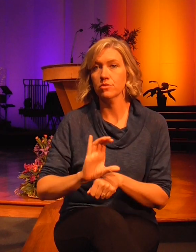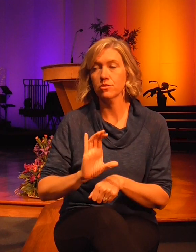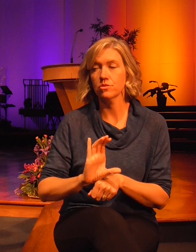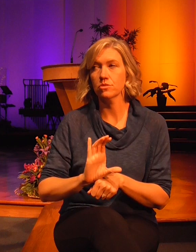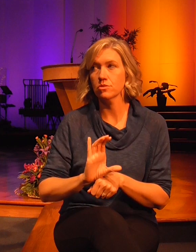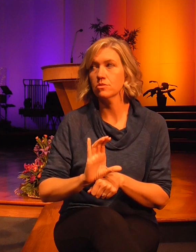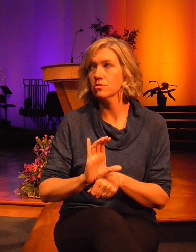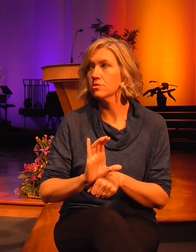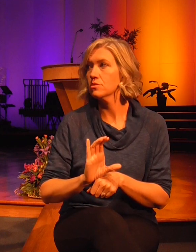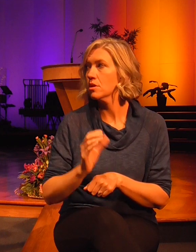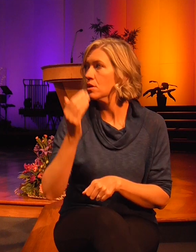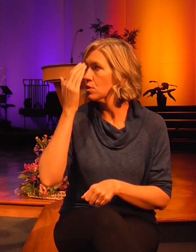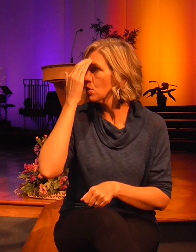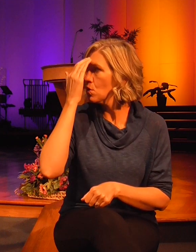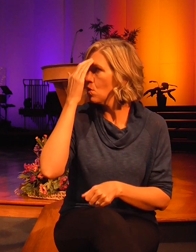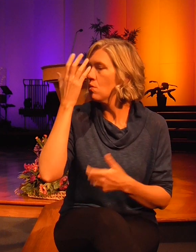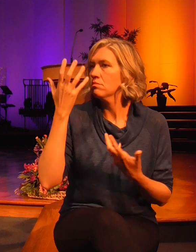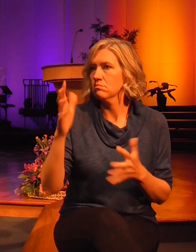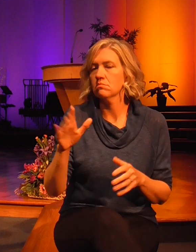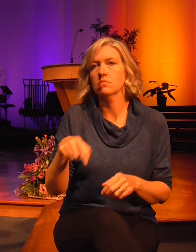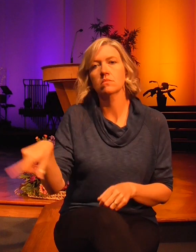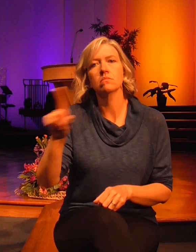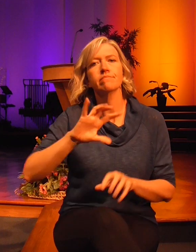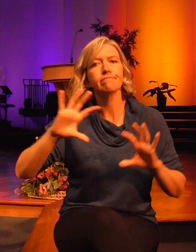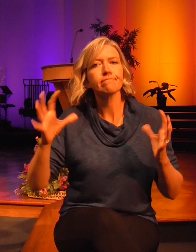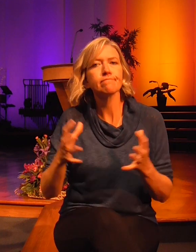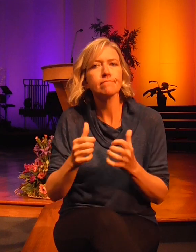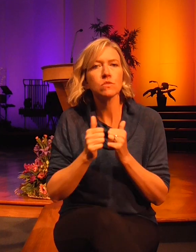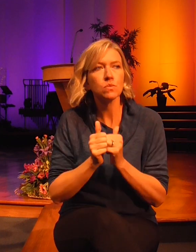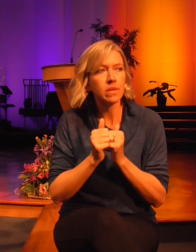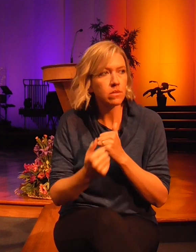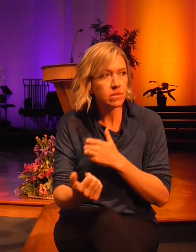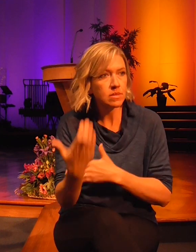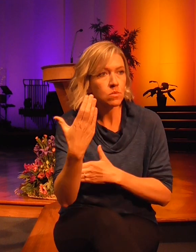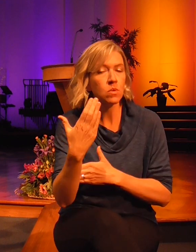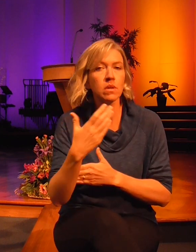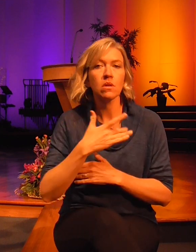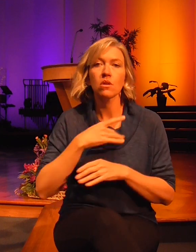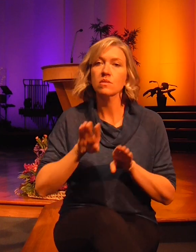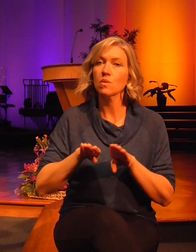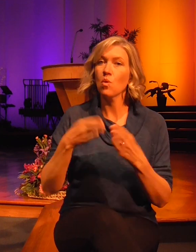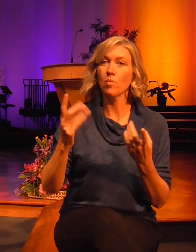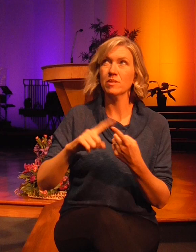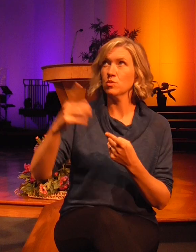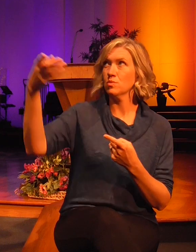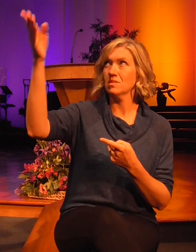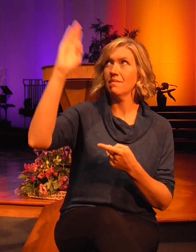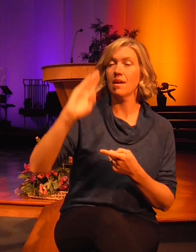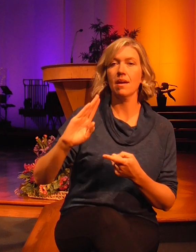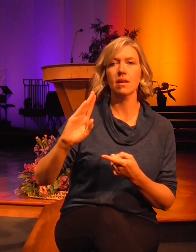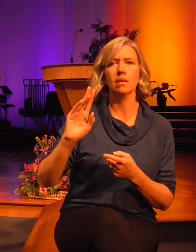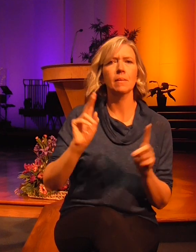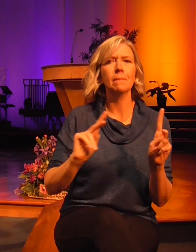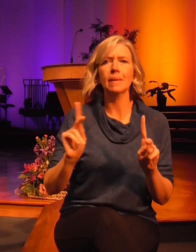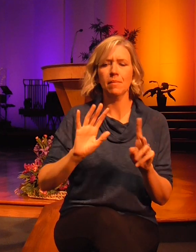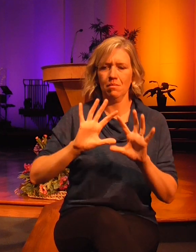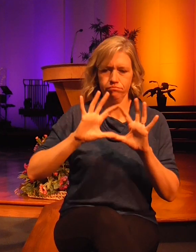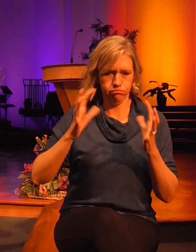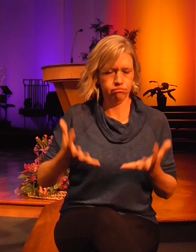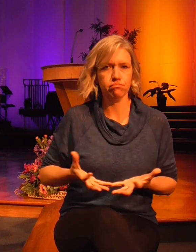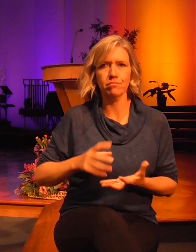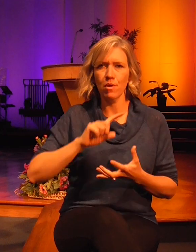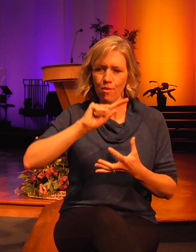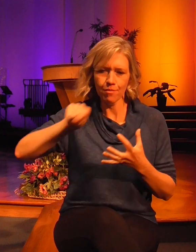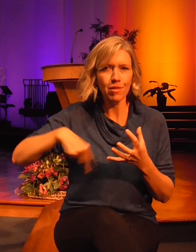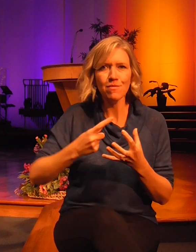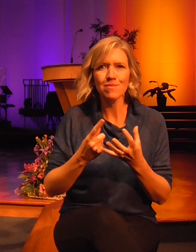that as we come together this morning to open up our hearts to the divine, so do people all over our planet in so